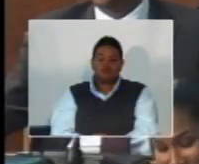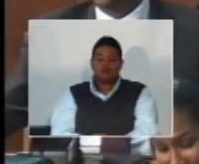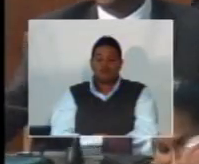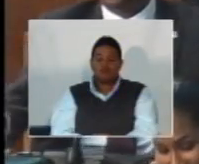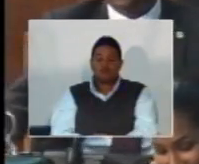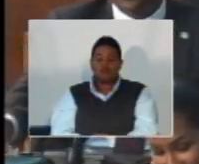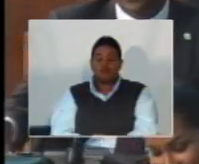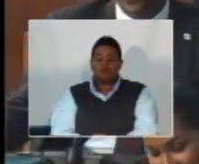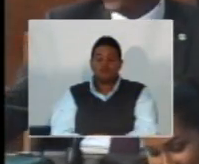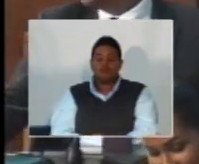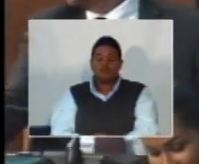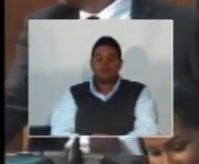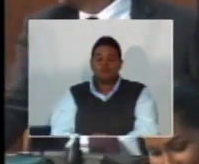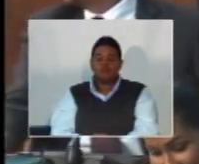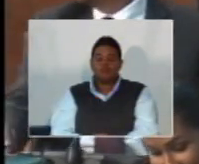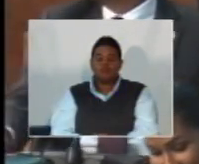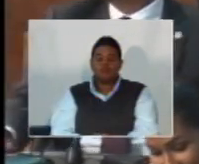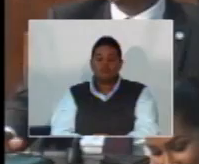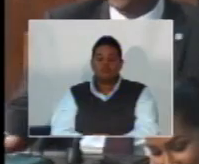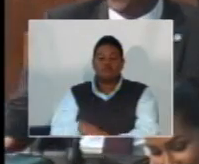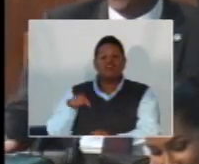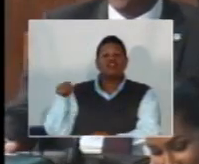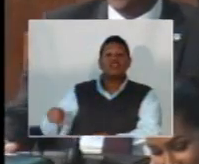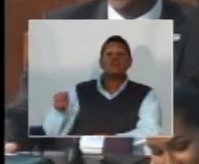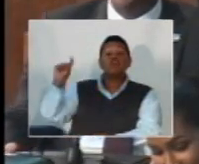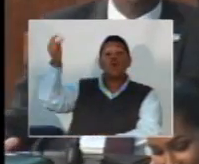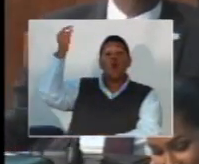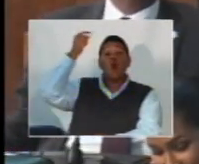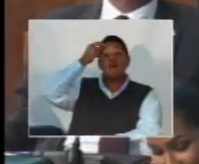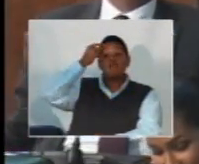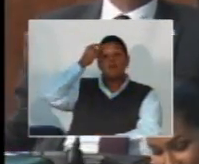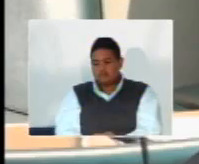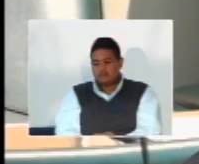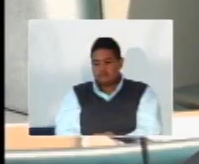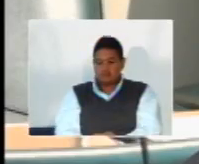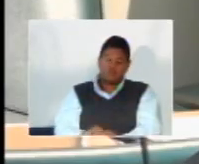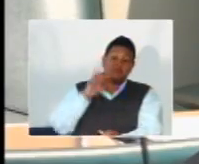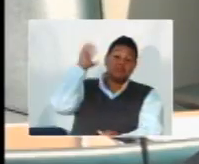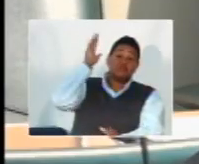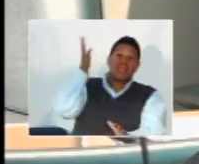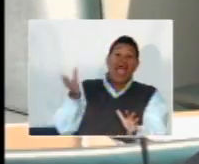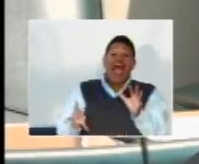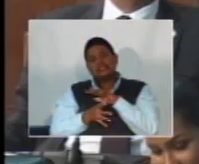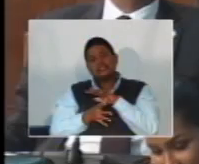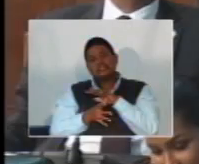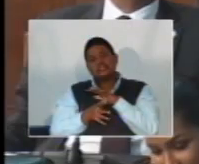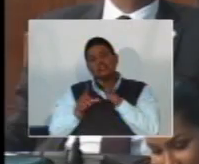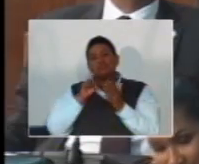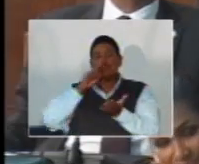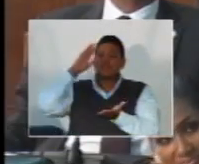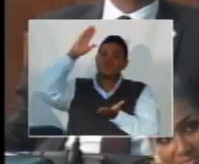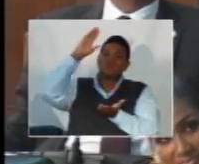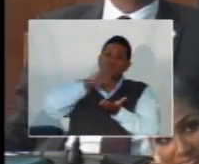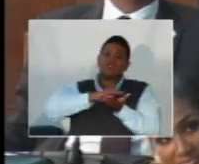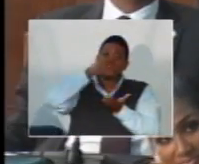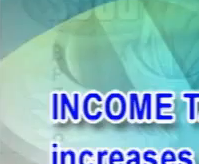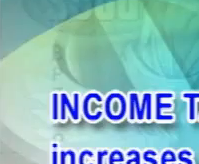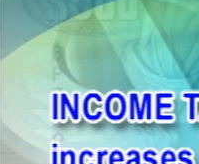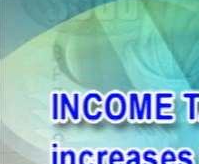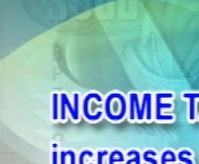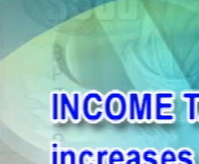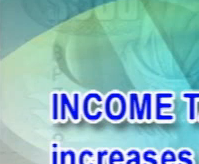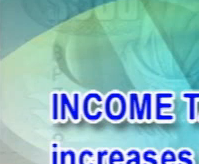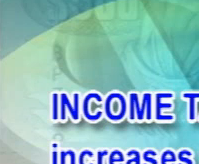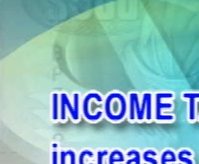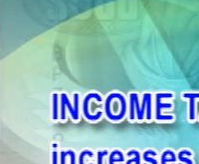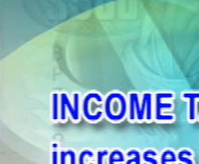One of this government's main priorities is to reduce the debt. We